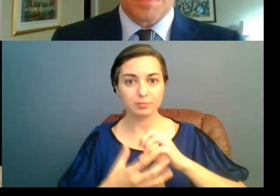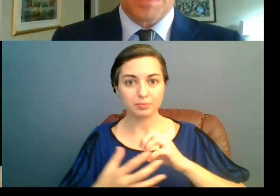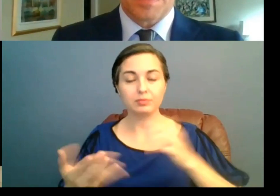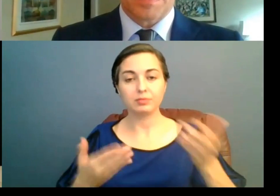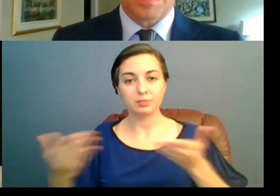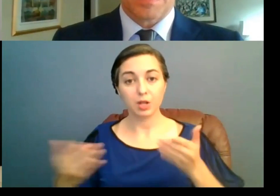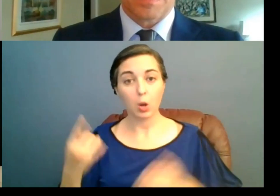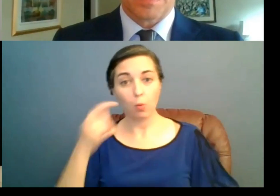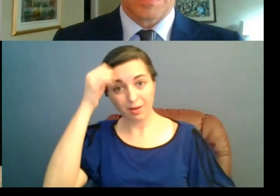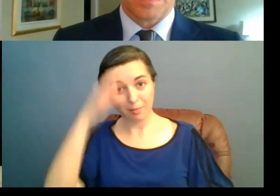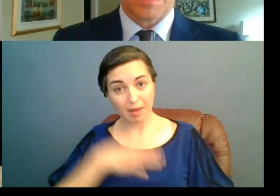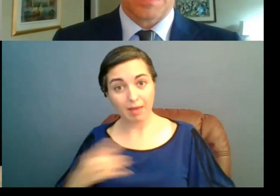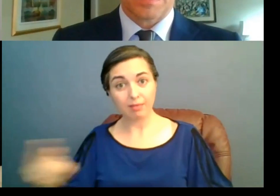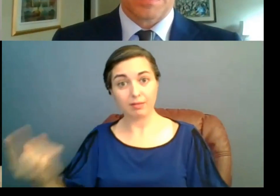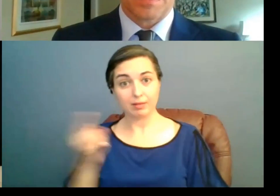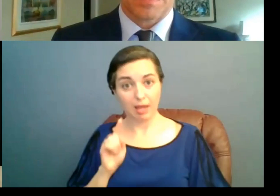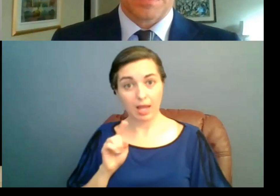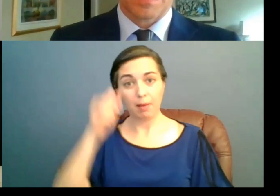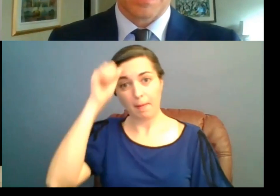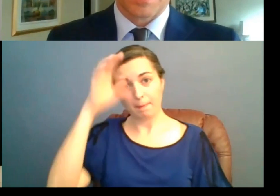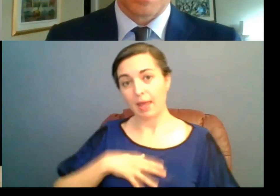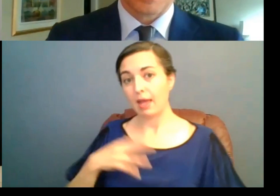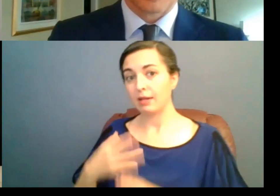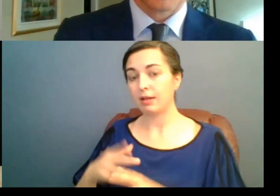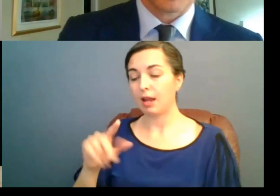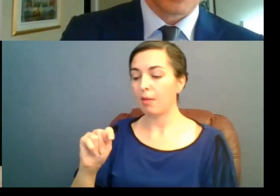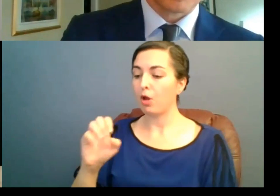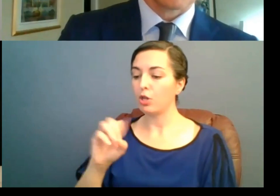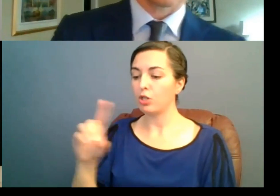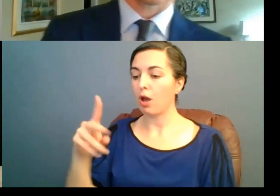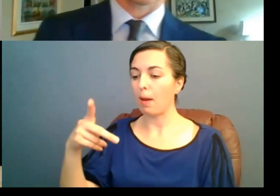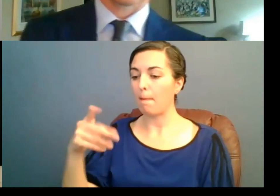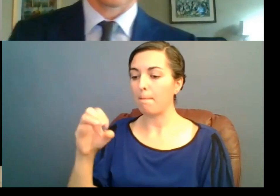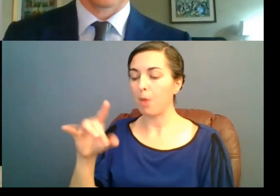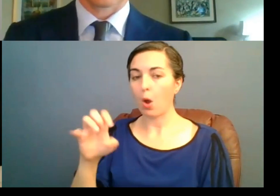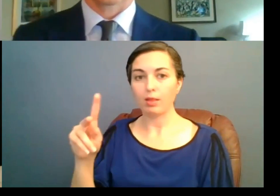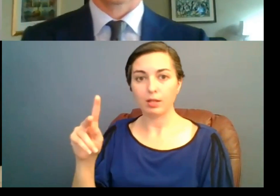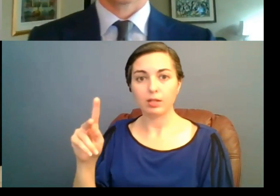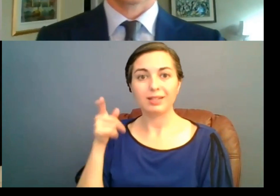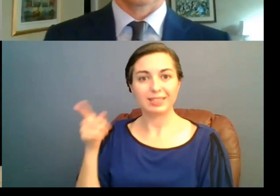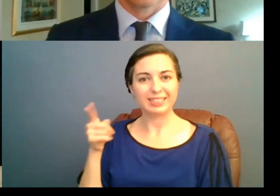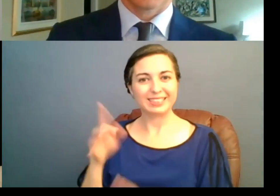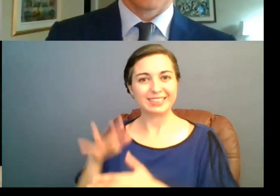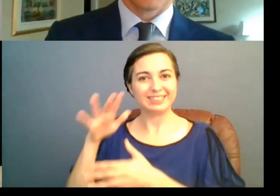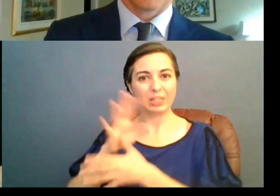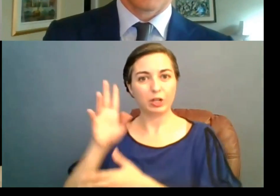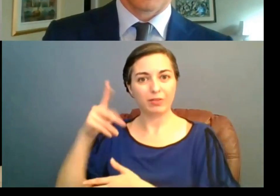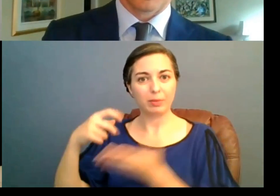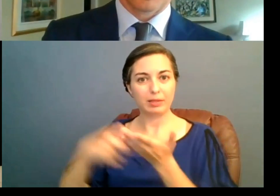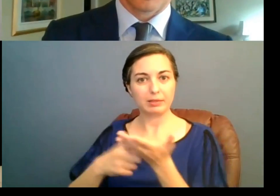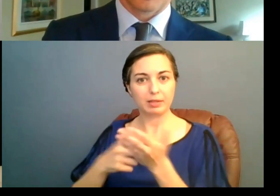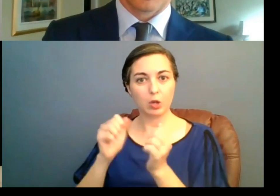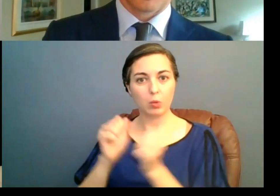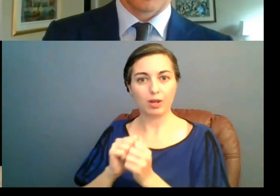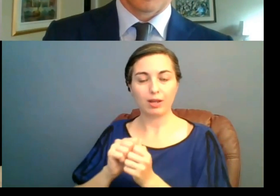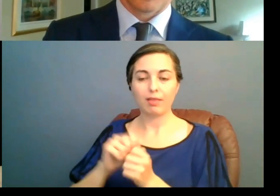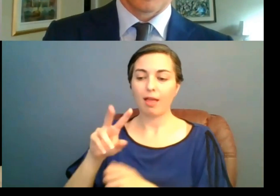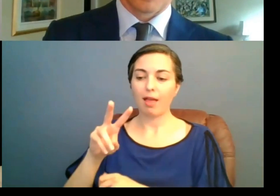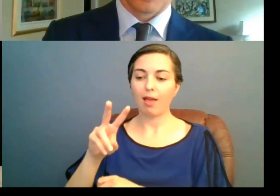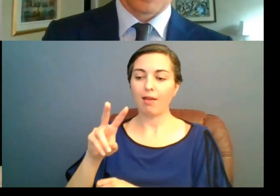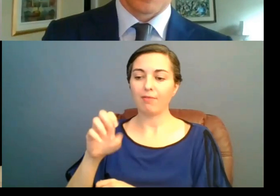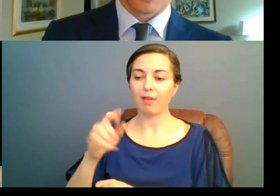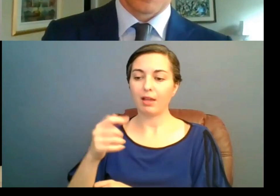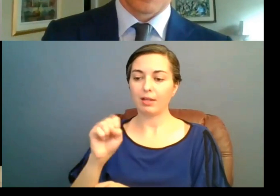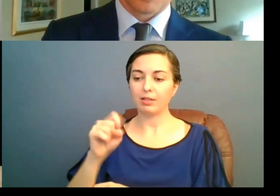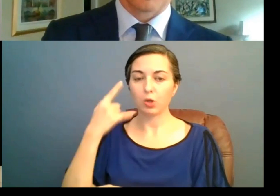by the name of Todd Pollock. He's like the senior vice president of ticketing with the Vegas Golden Knights. And this was the year before they had their